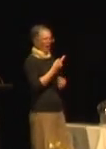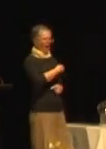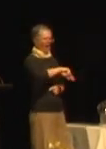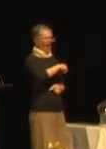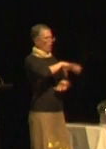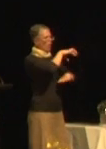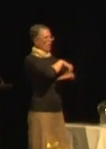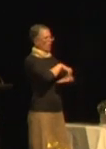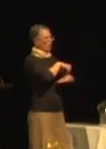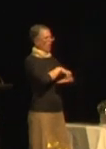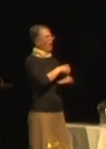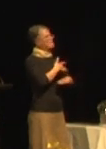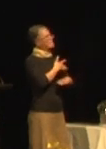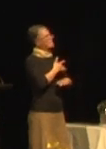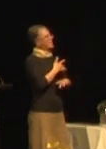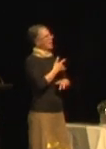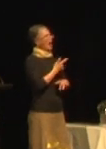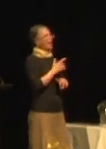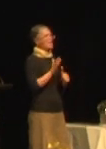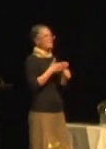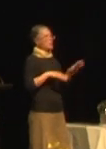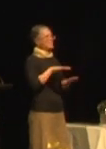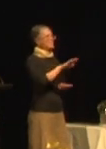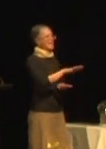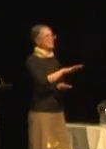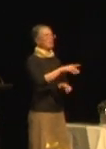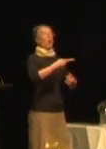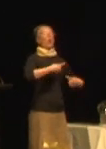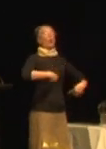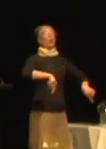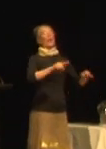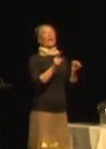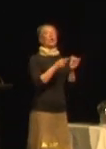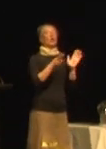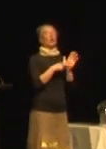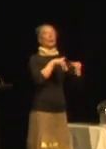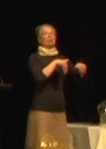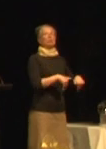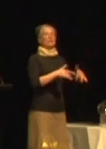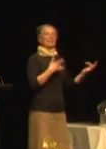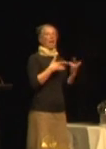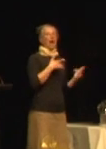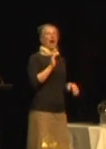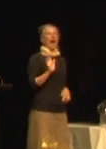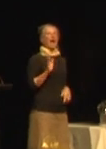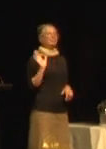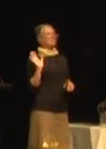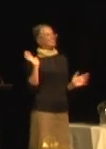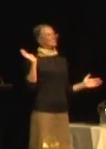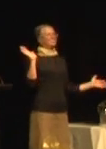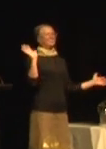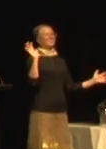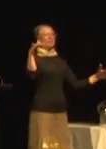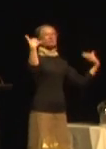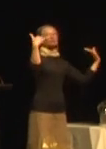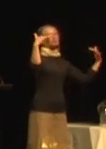institution won't be to hoist up our own flag, launch our own traveling exhibit, but to look outward to the world